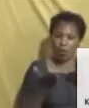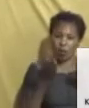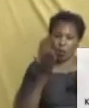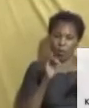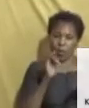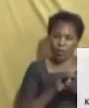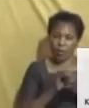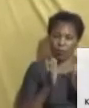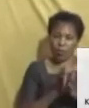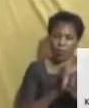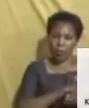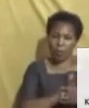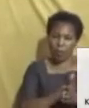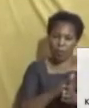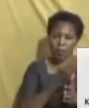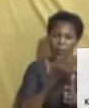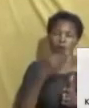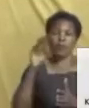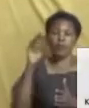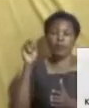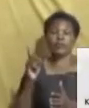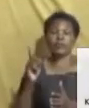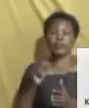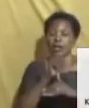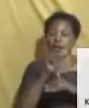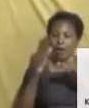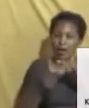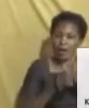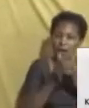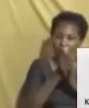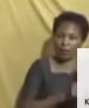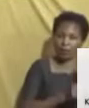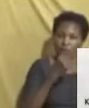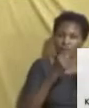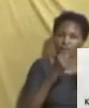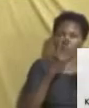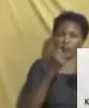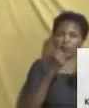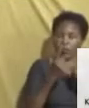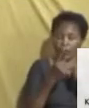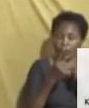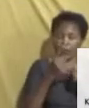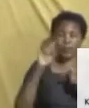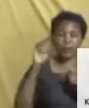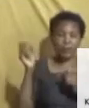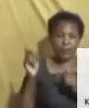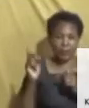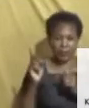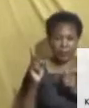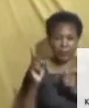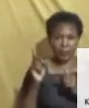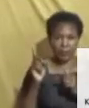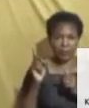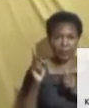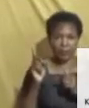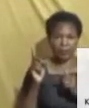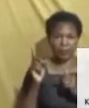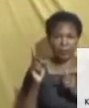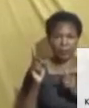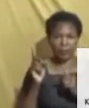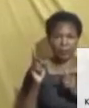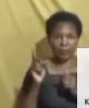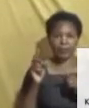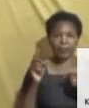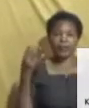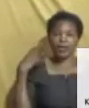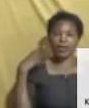power given to the President under Article 131. The President, B,